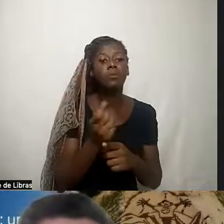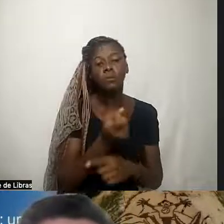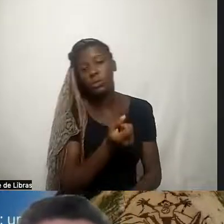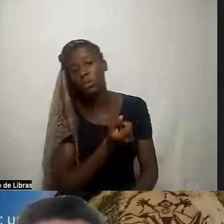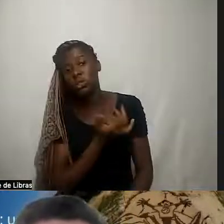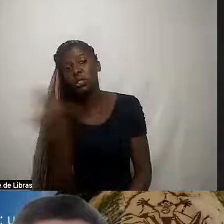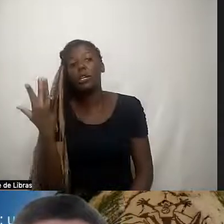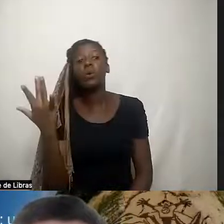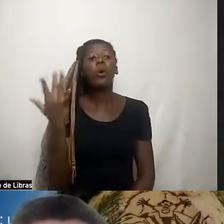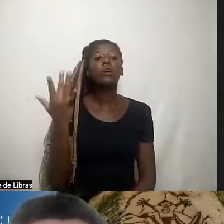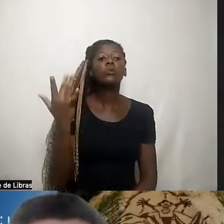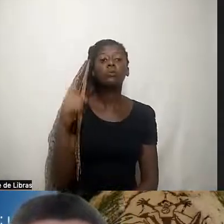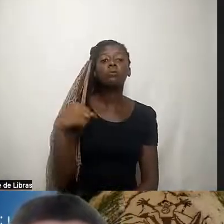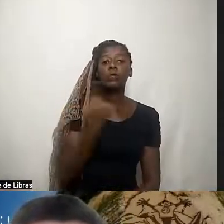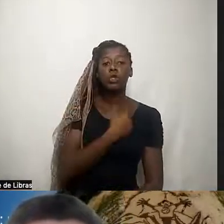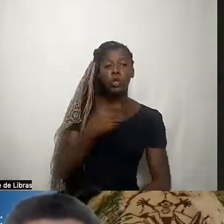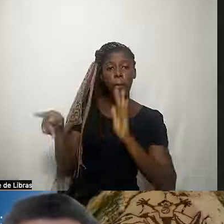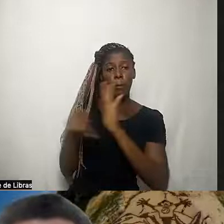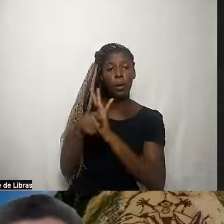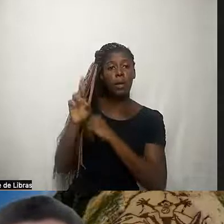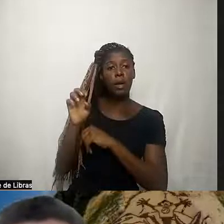We can measure then how much